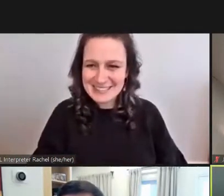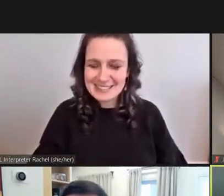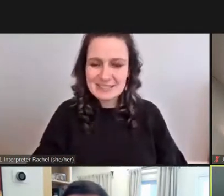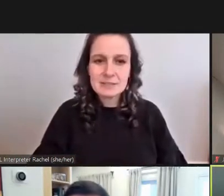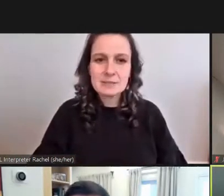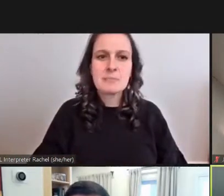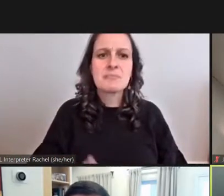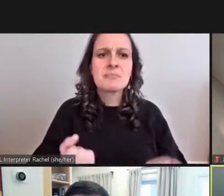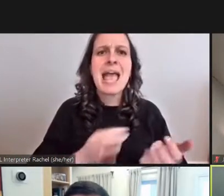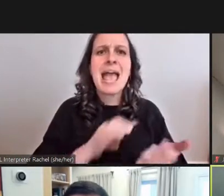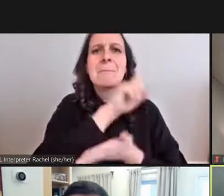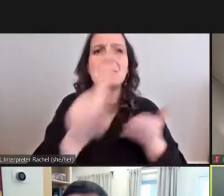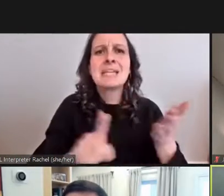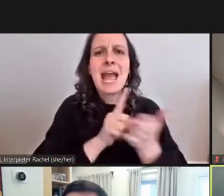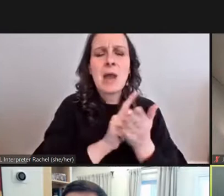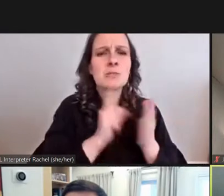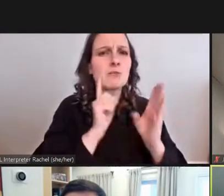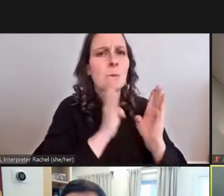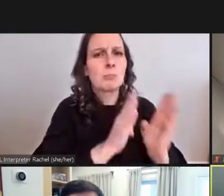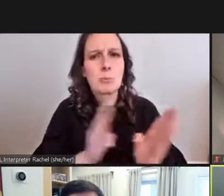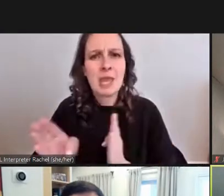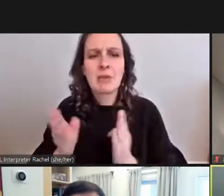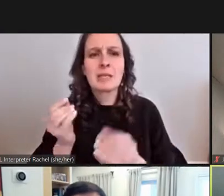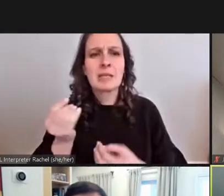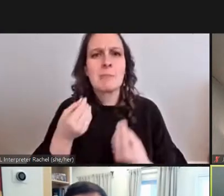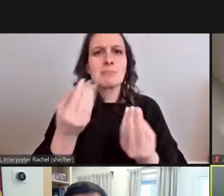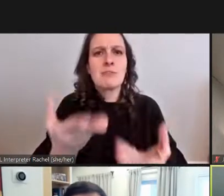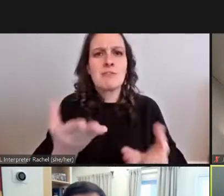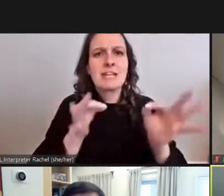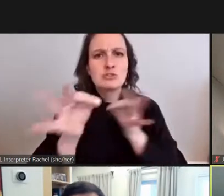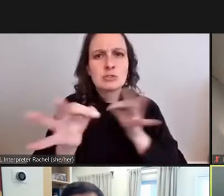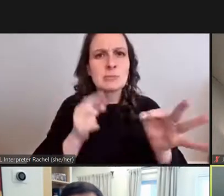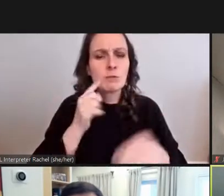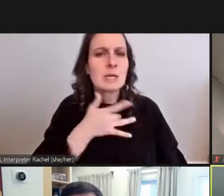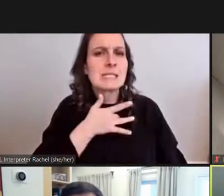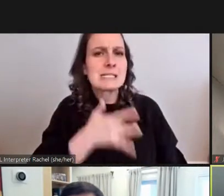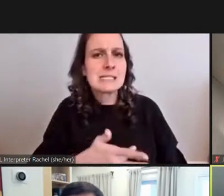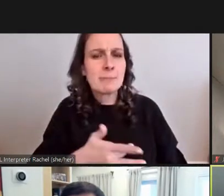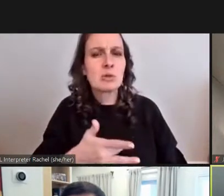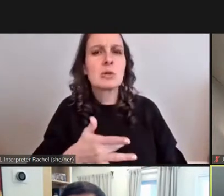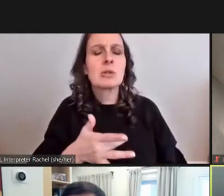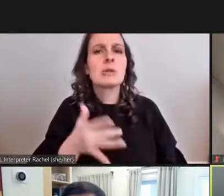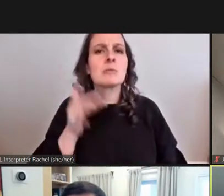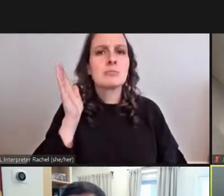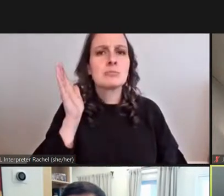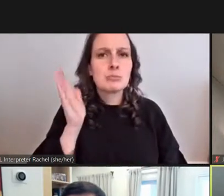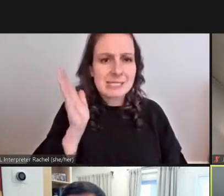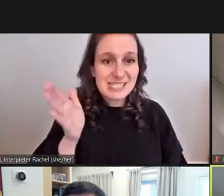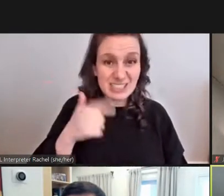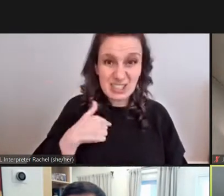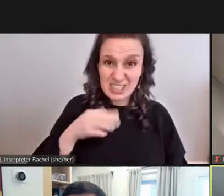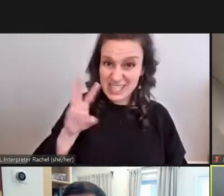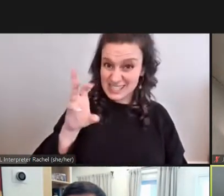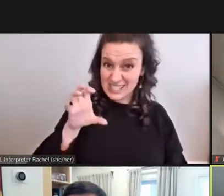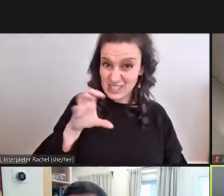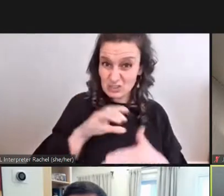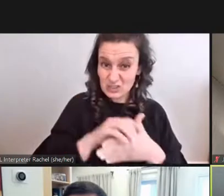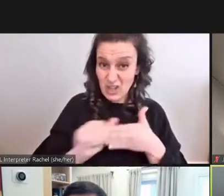How many hours go into preparing and presenting the description for a typical production? $600 per production gives me concerns